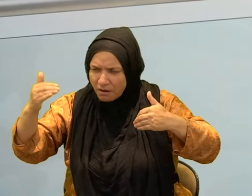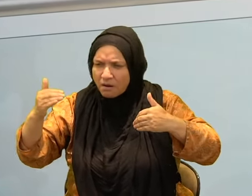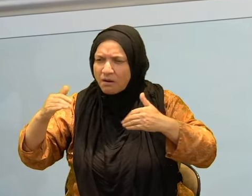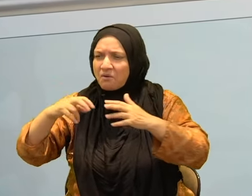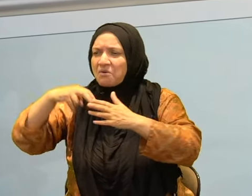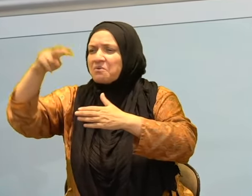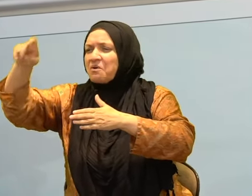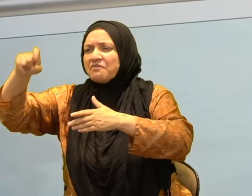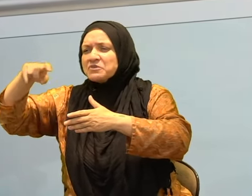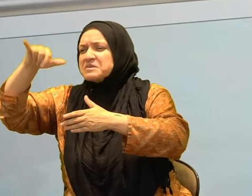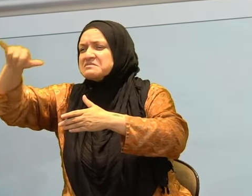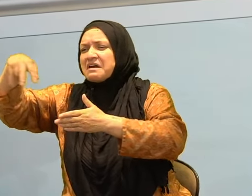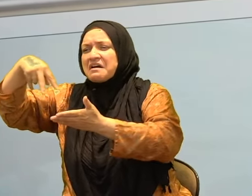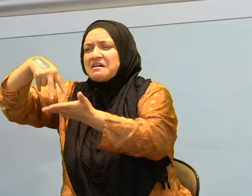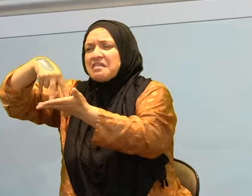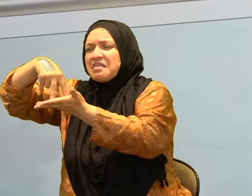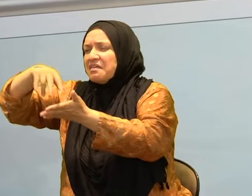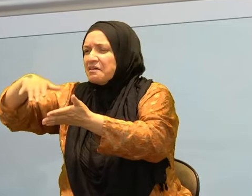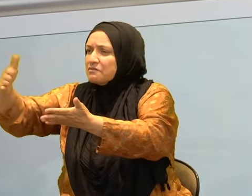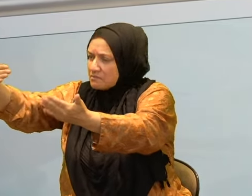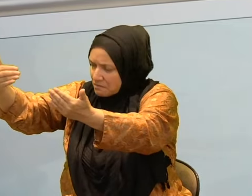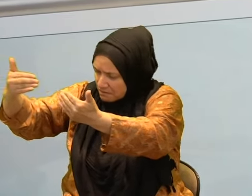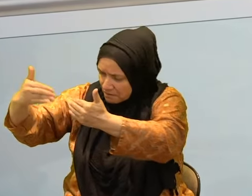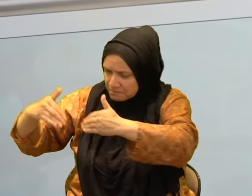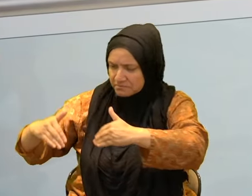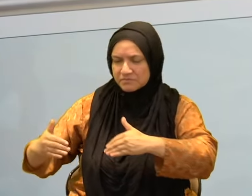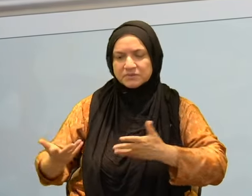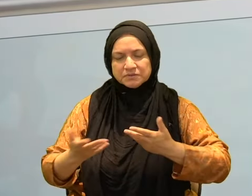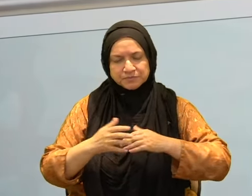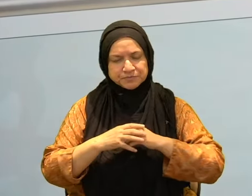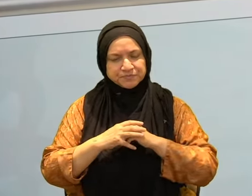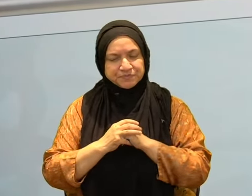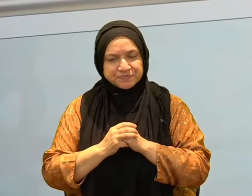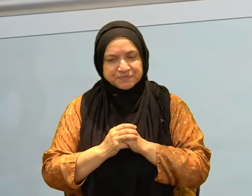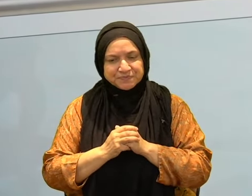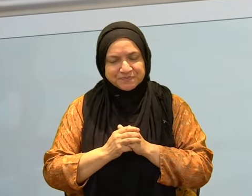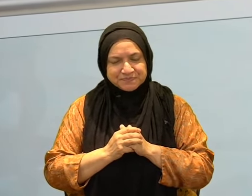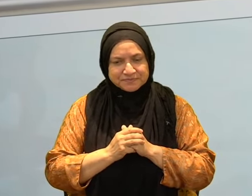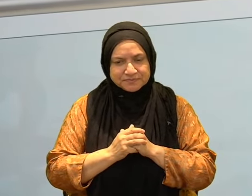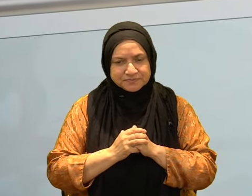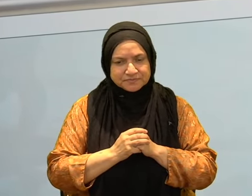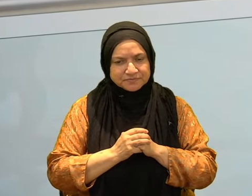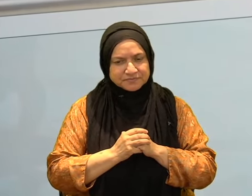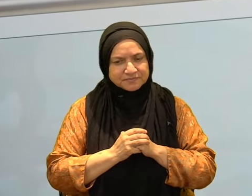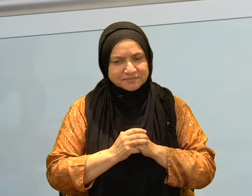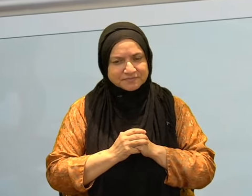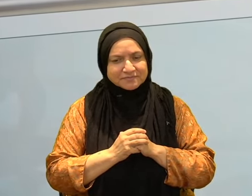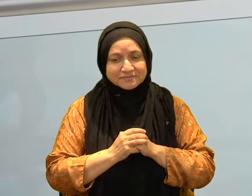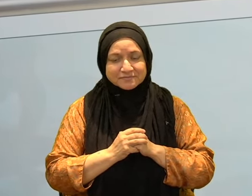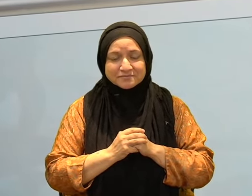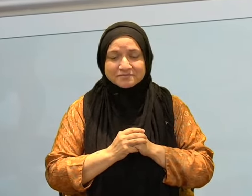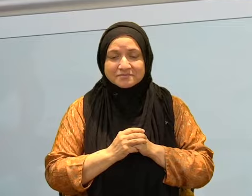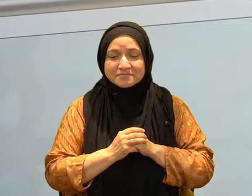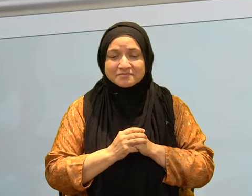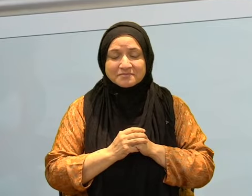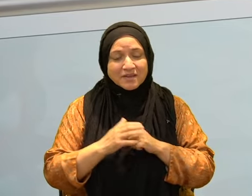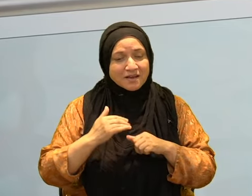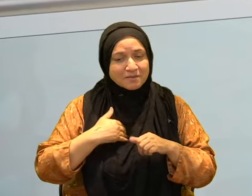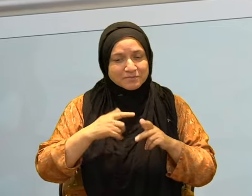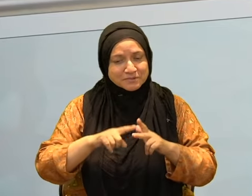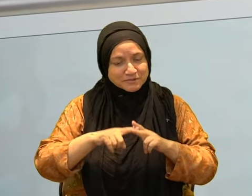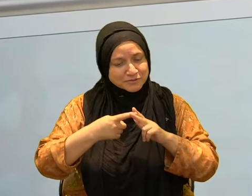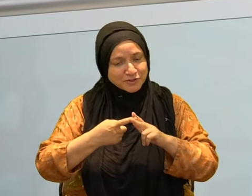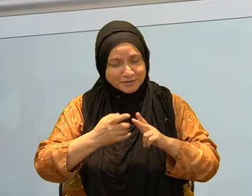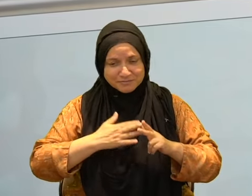people. And I want to begin my khutbah actually by saying that my intention for speaking about these things is not